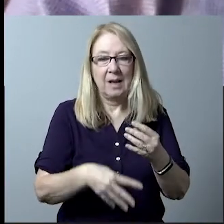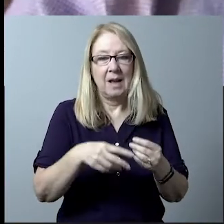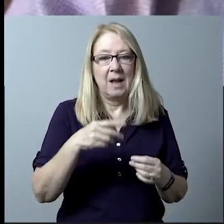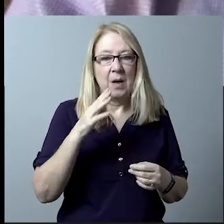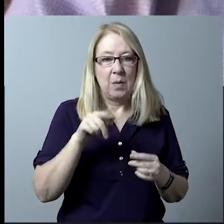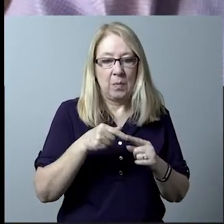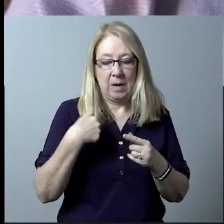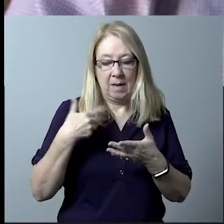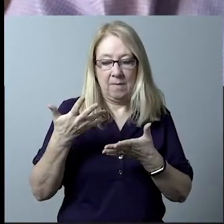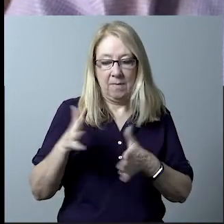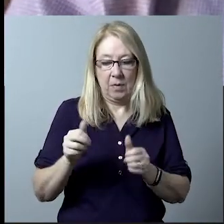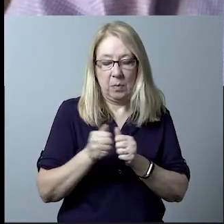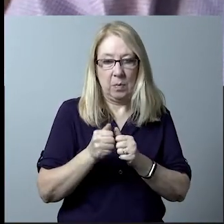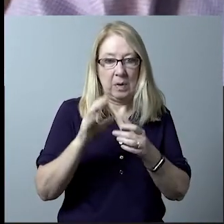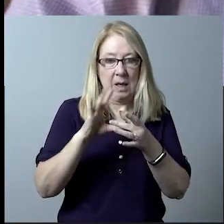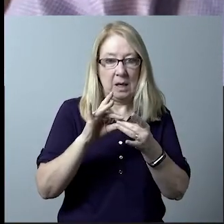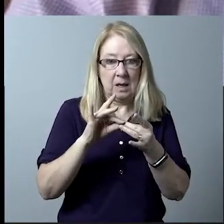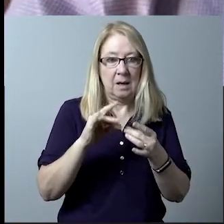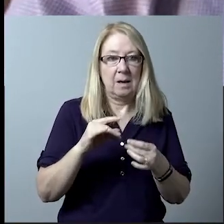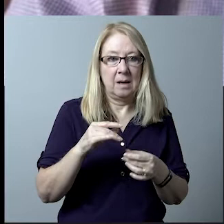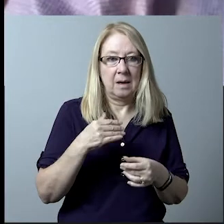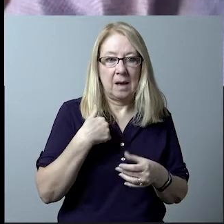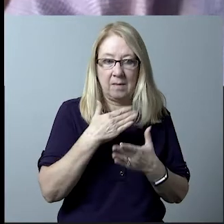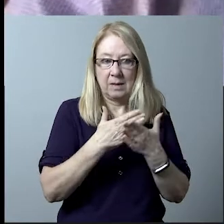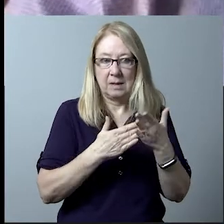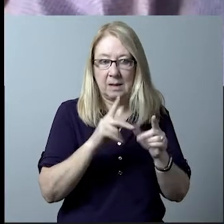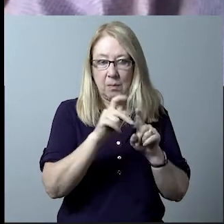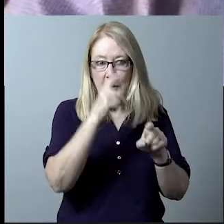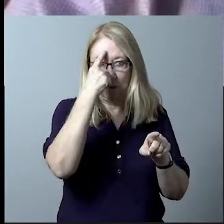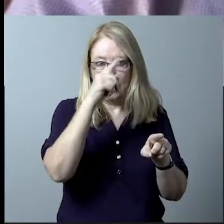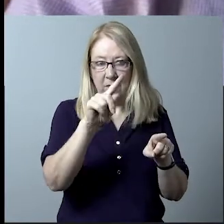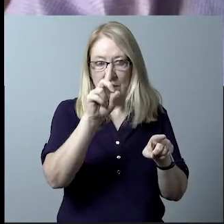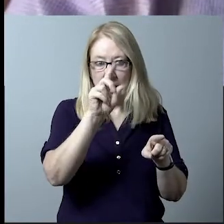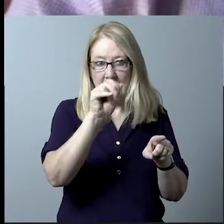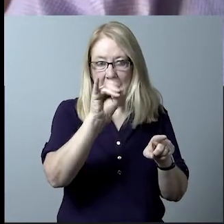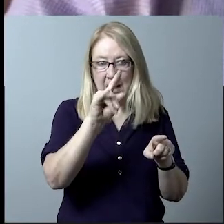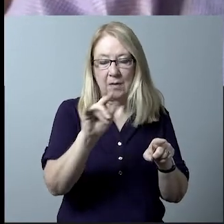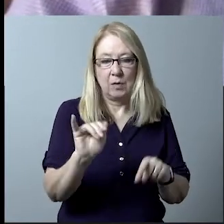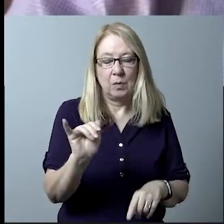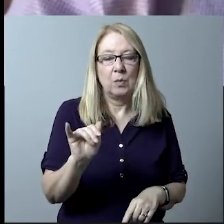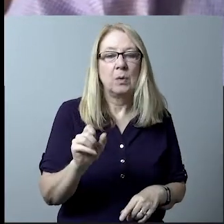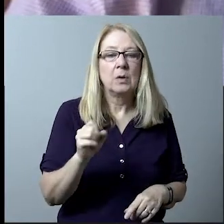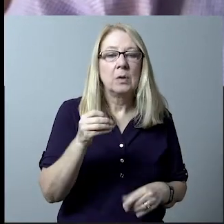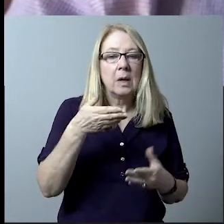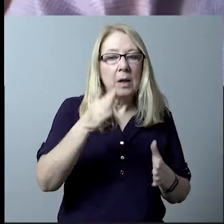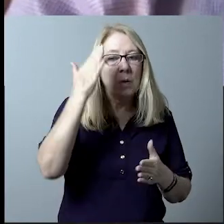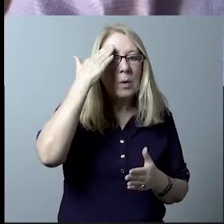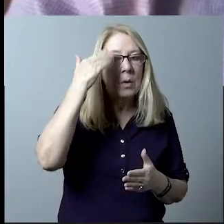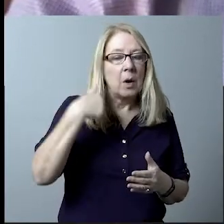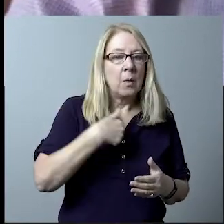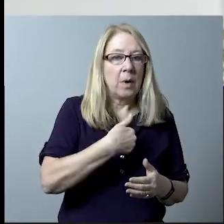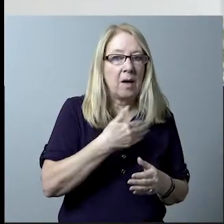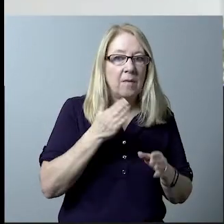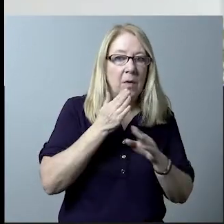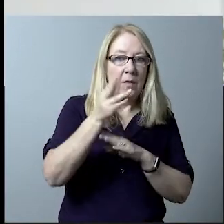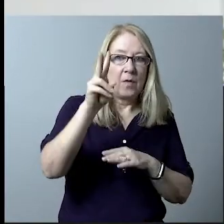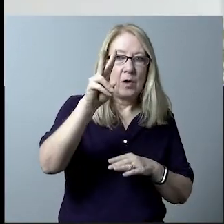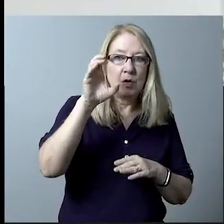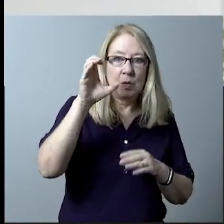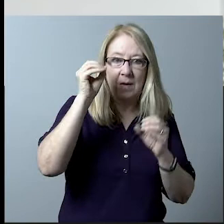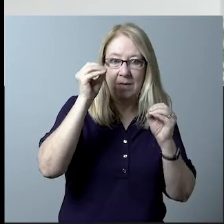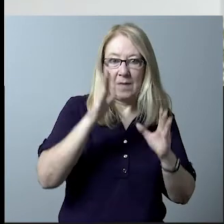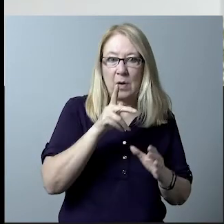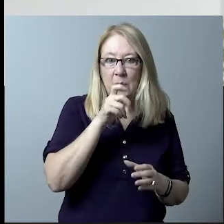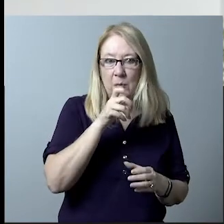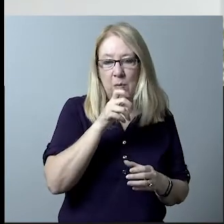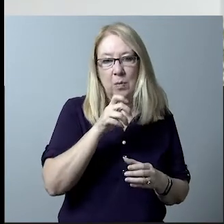coming in here, but we finished the presentations. We'll get to those, and I do actually have a couple for you, so we'll see how it goes. So just so you know, we have